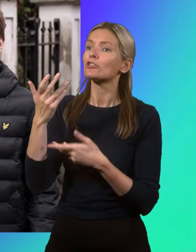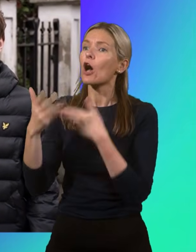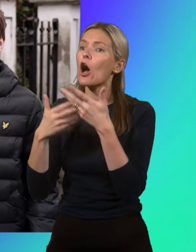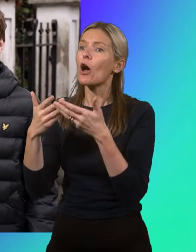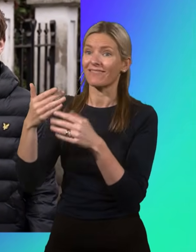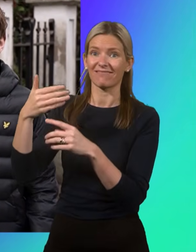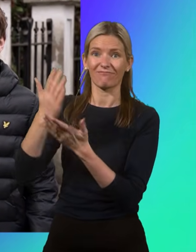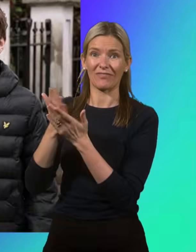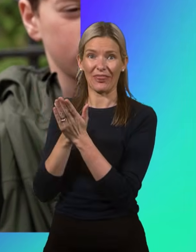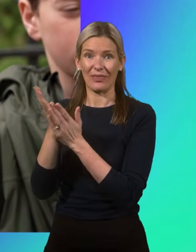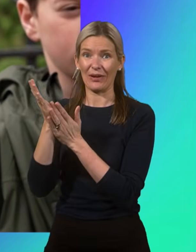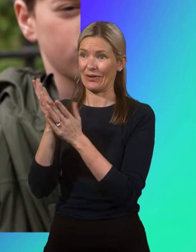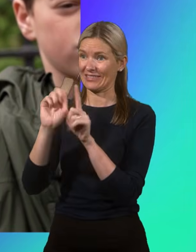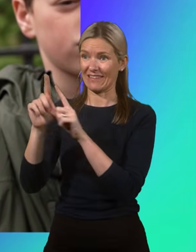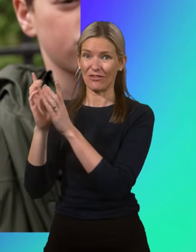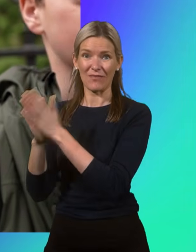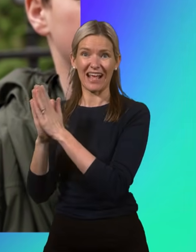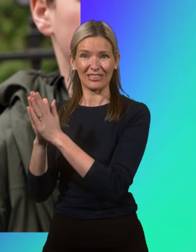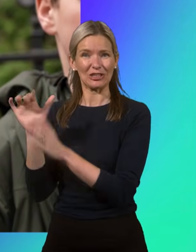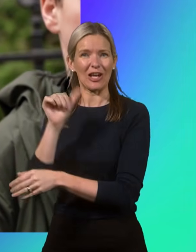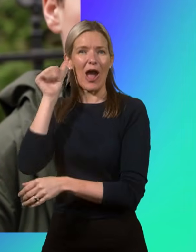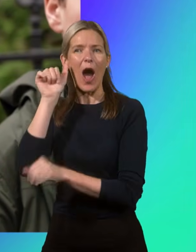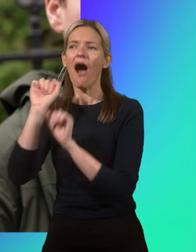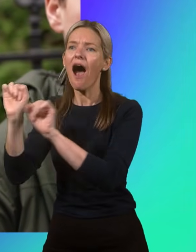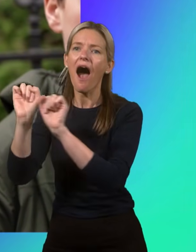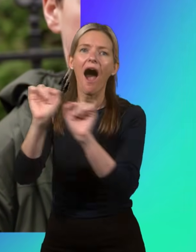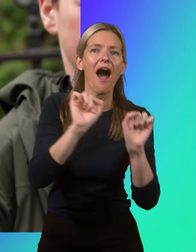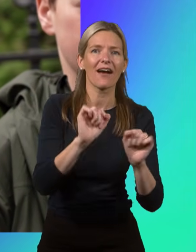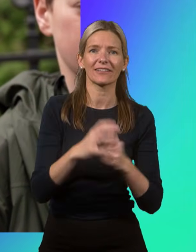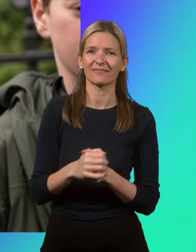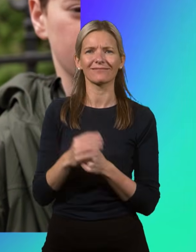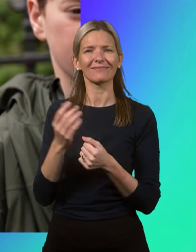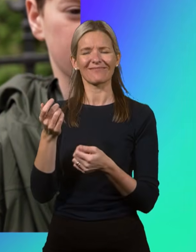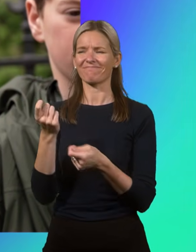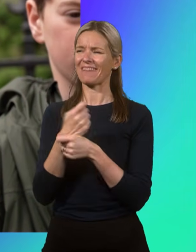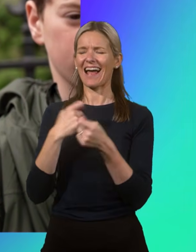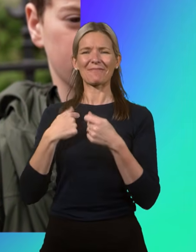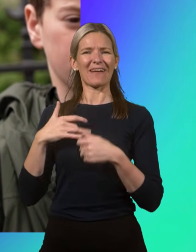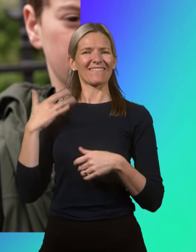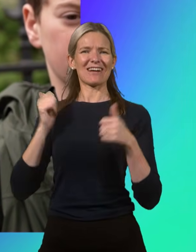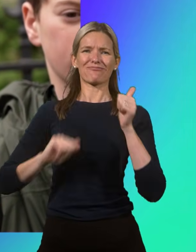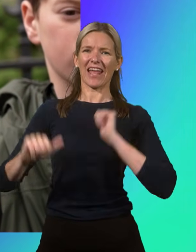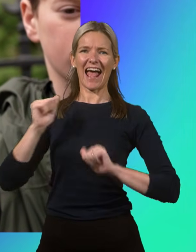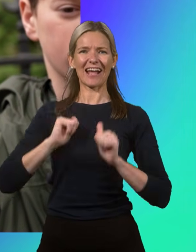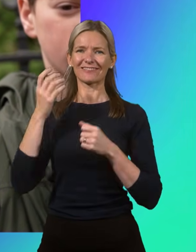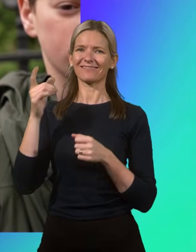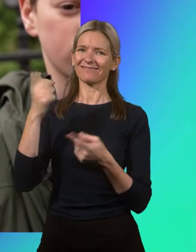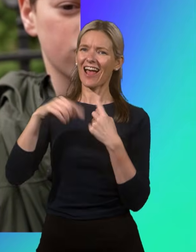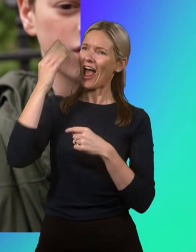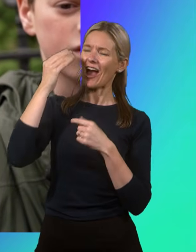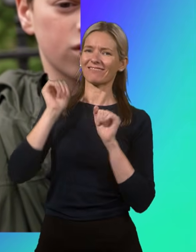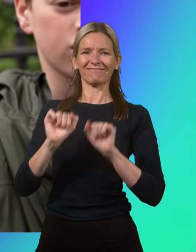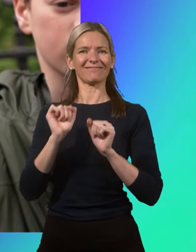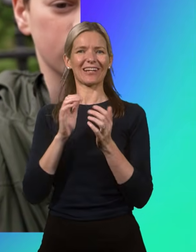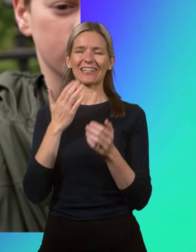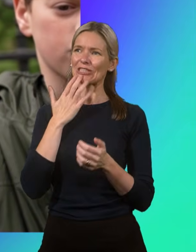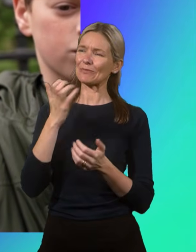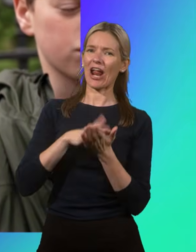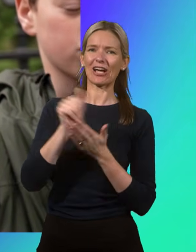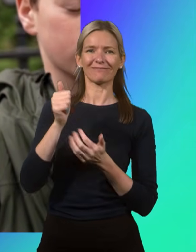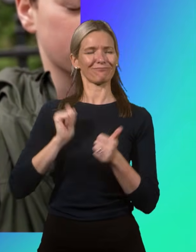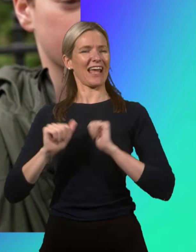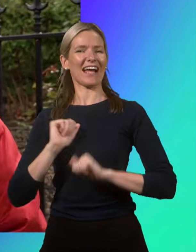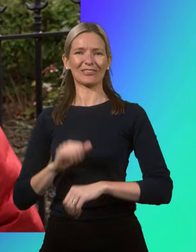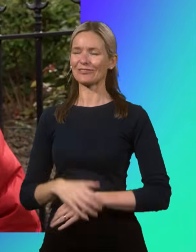behind different religions. It makes me feel proud that other people are learning about